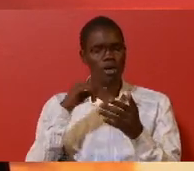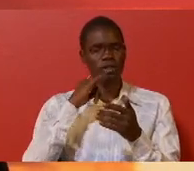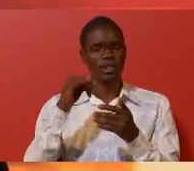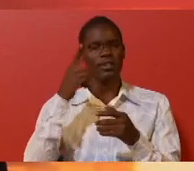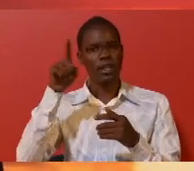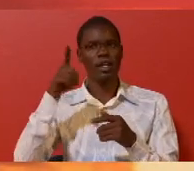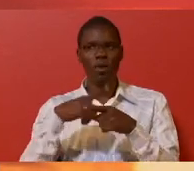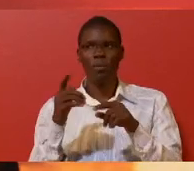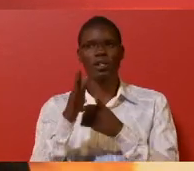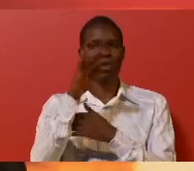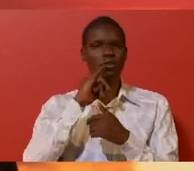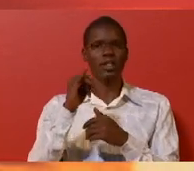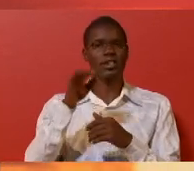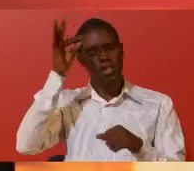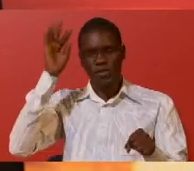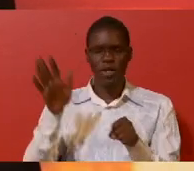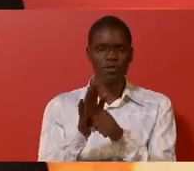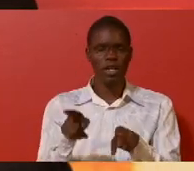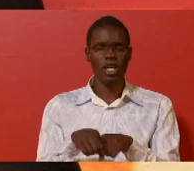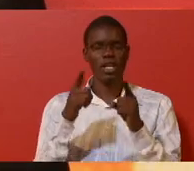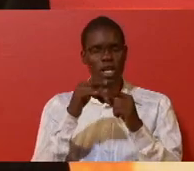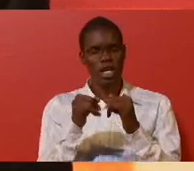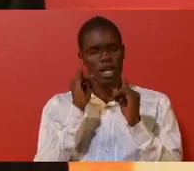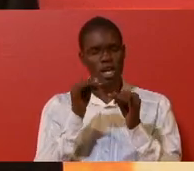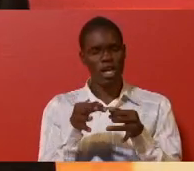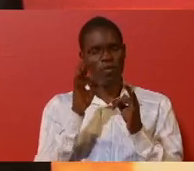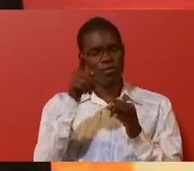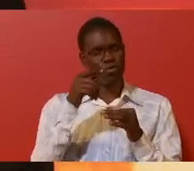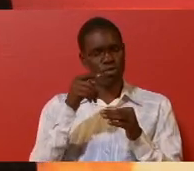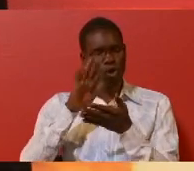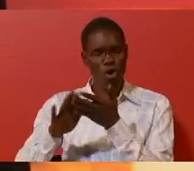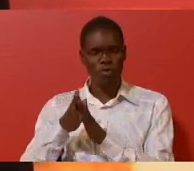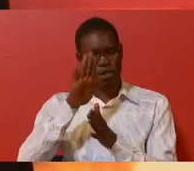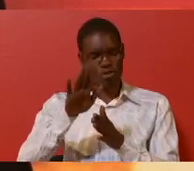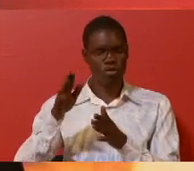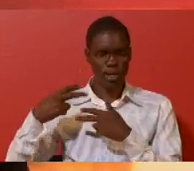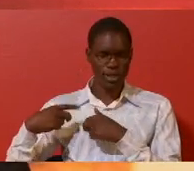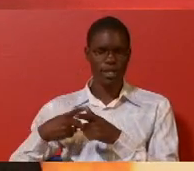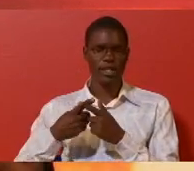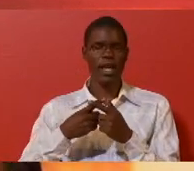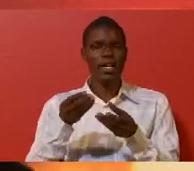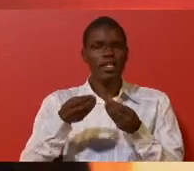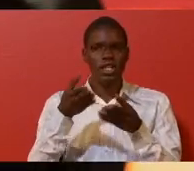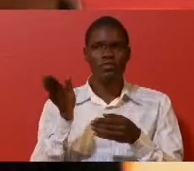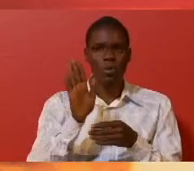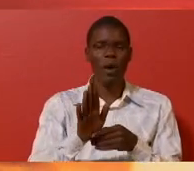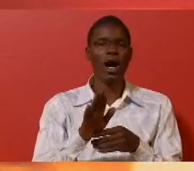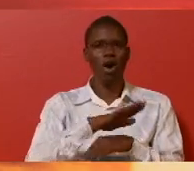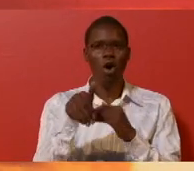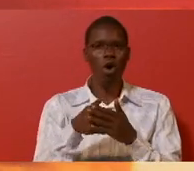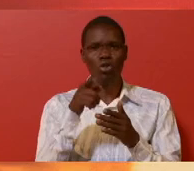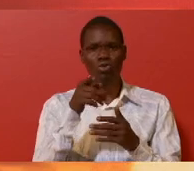God is faithful. He says, if you confess your sins, He's faithful and just to forgive you of your sins and to cleanse you from